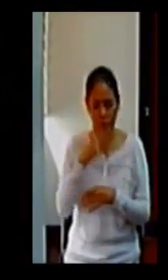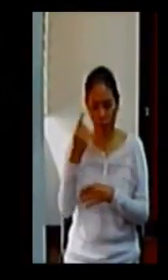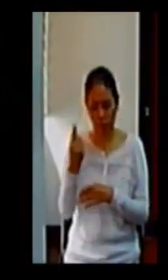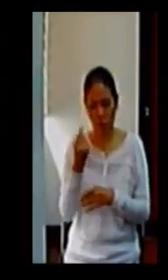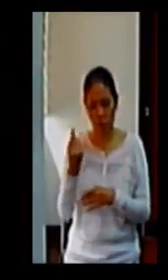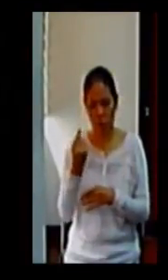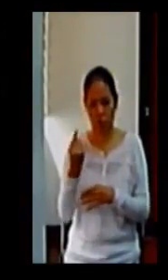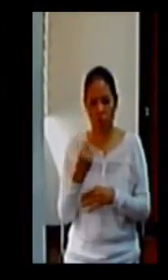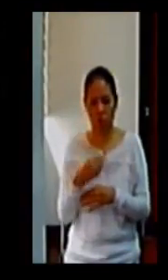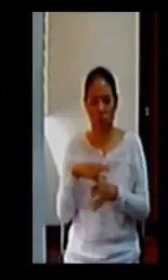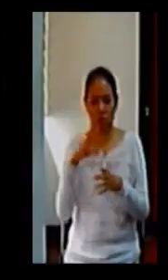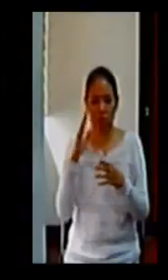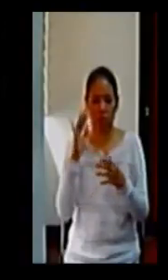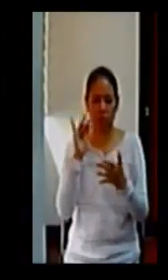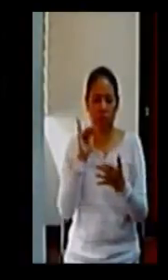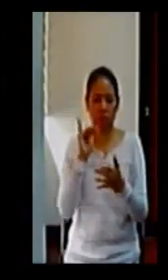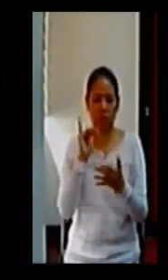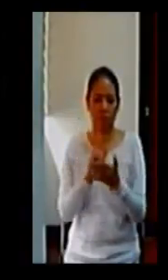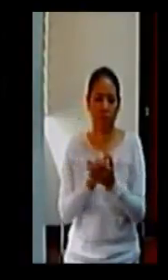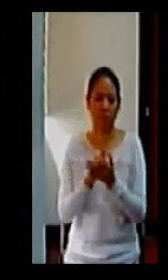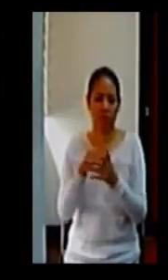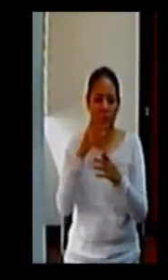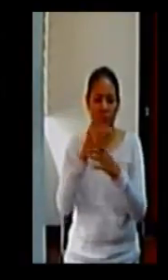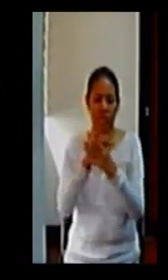disrupting the irrigation of the rice terraces.